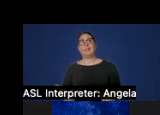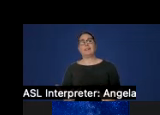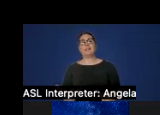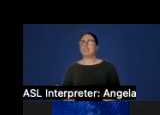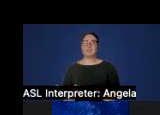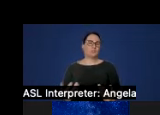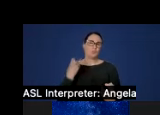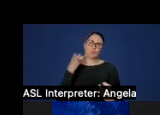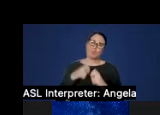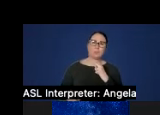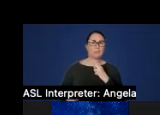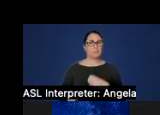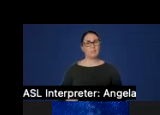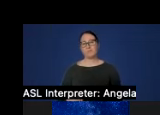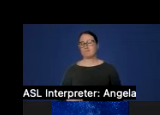difficult.